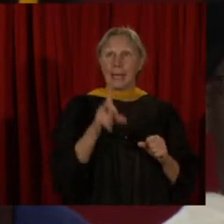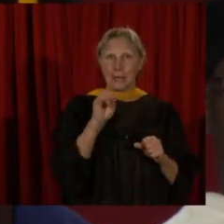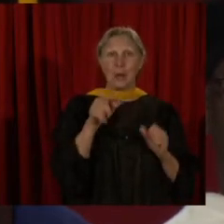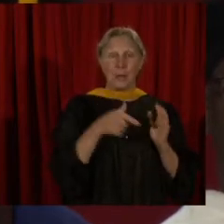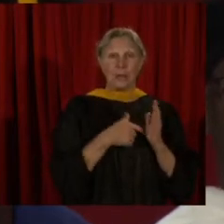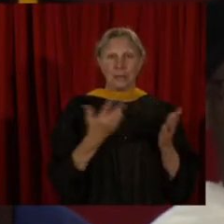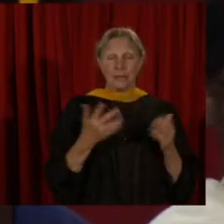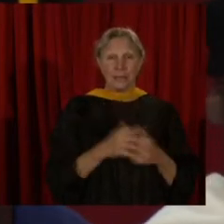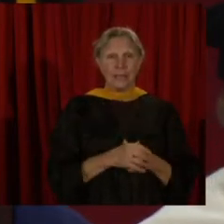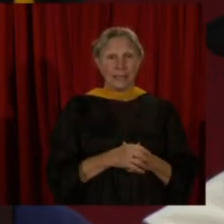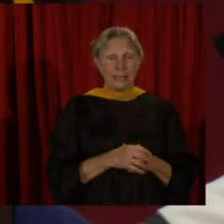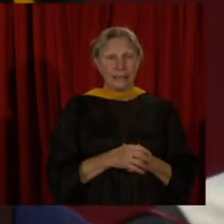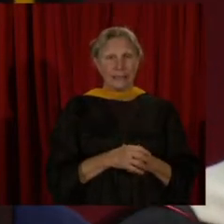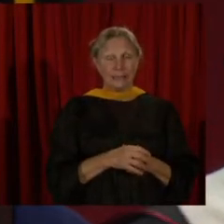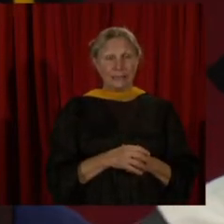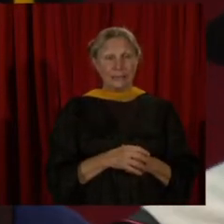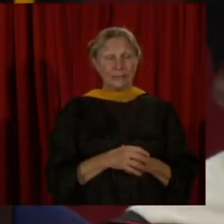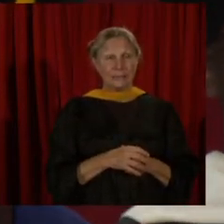after all.